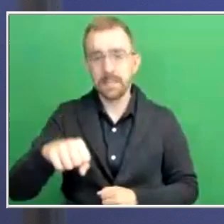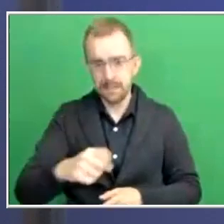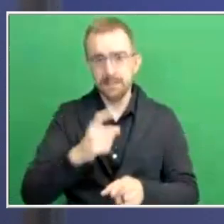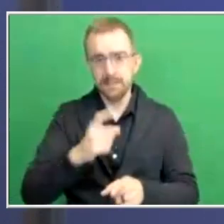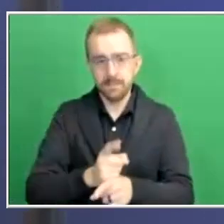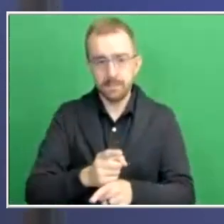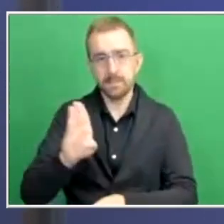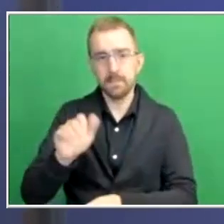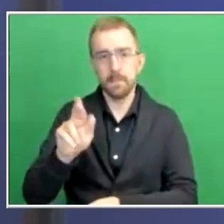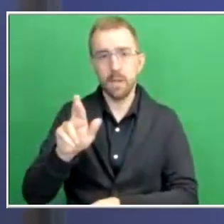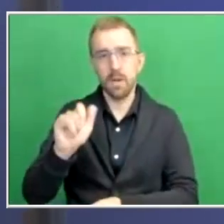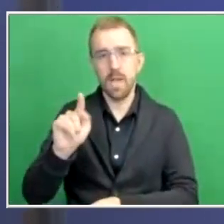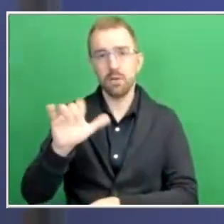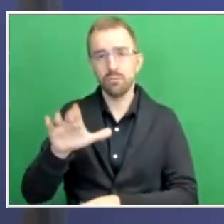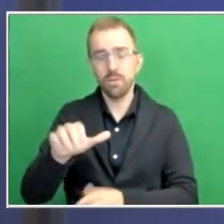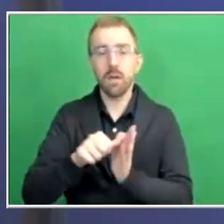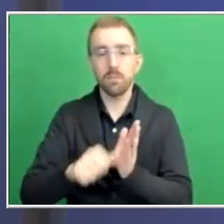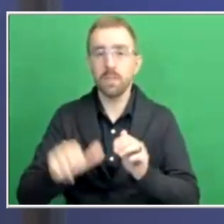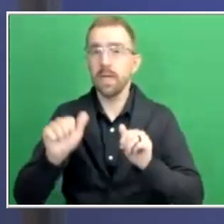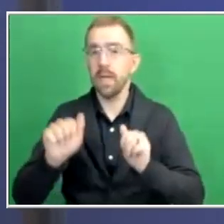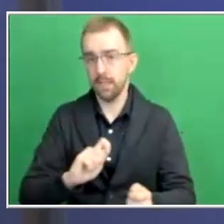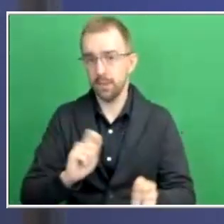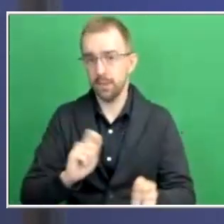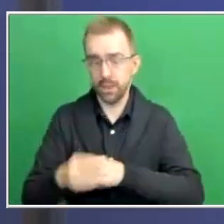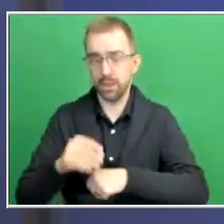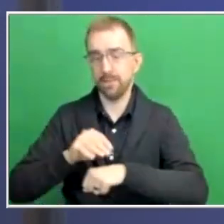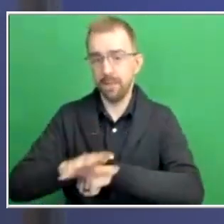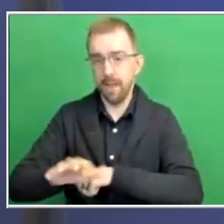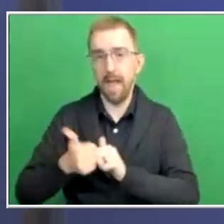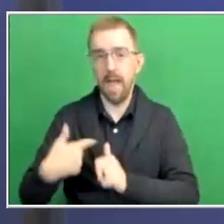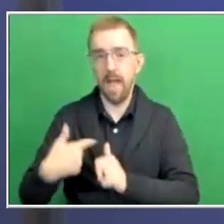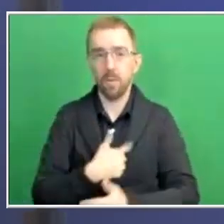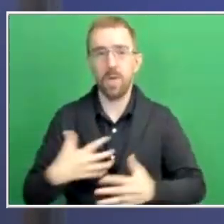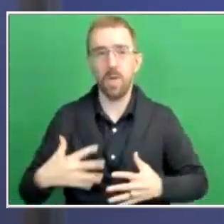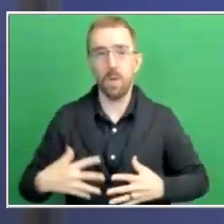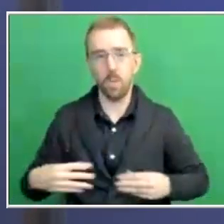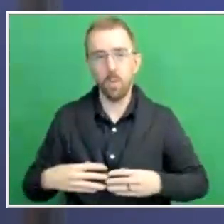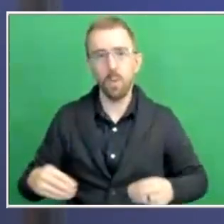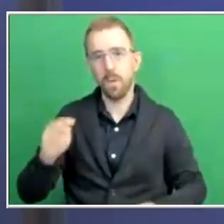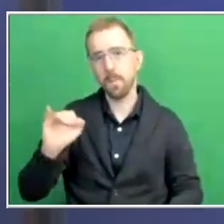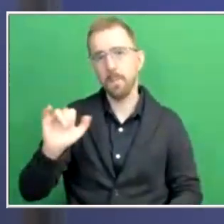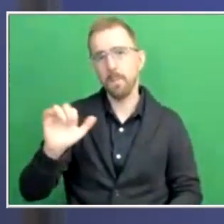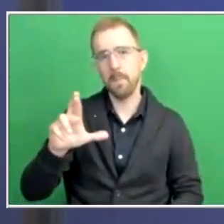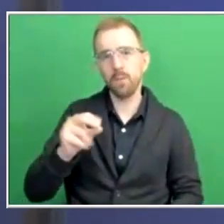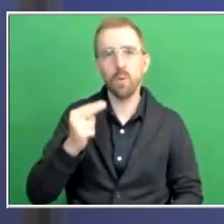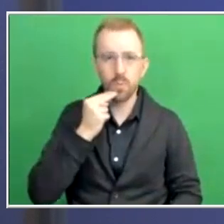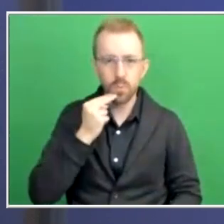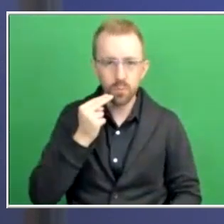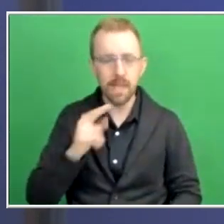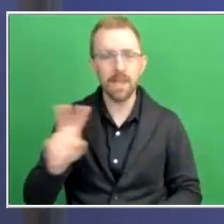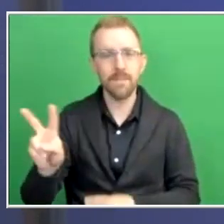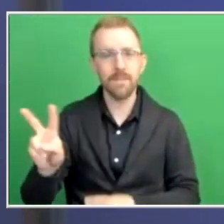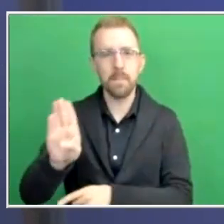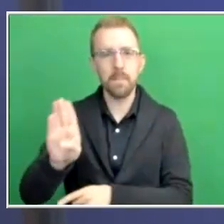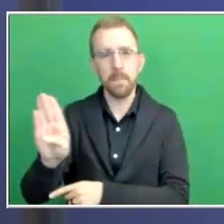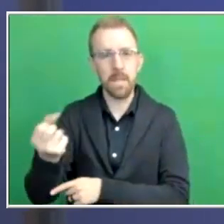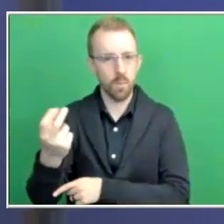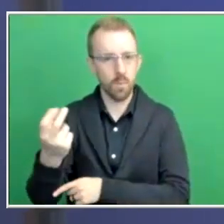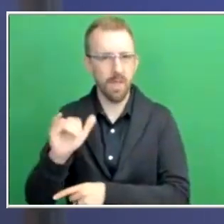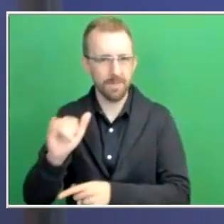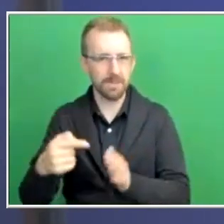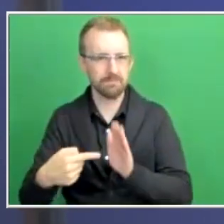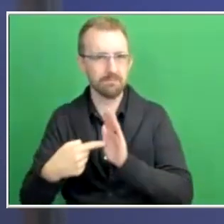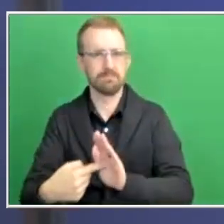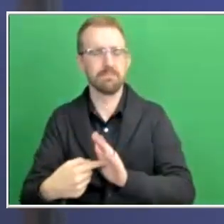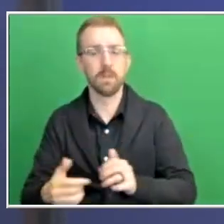bariatric operations can change or affect how we absorb various micronutrients, and vitamin B12 is a prime example. And so